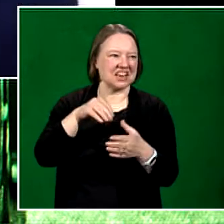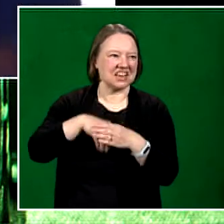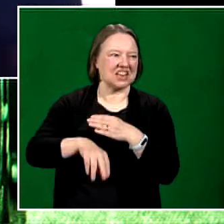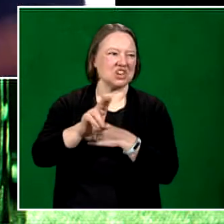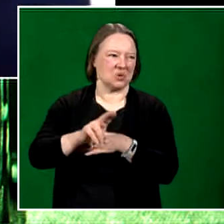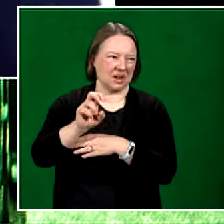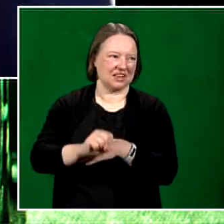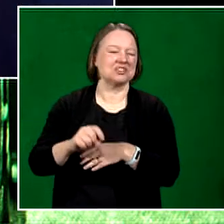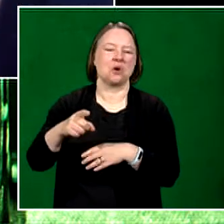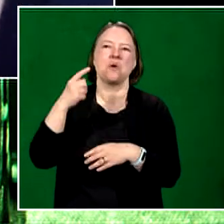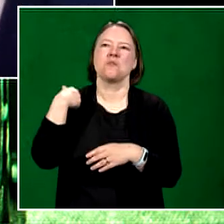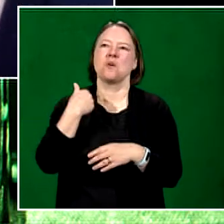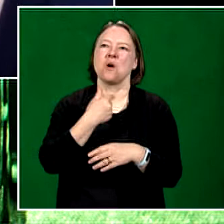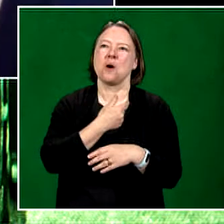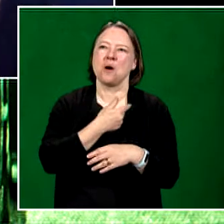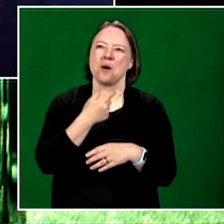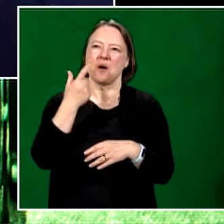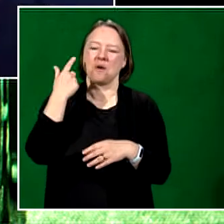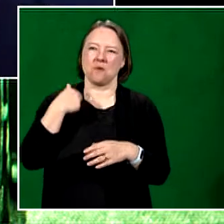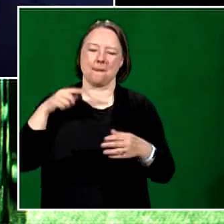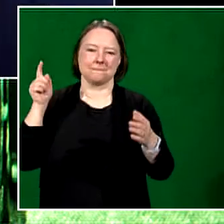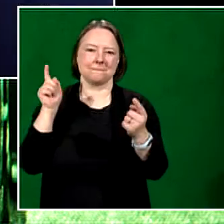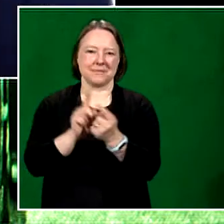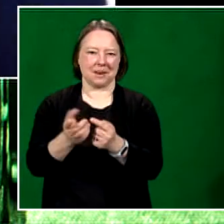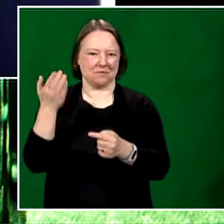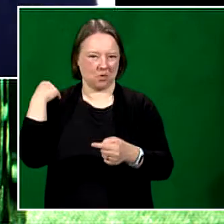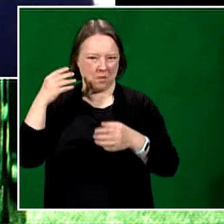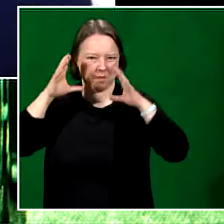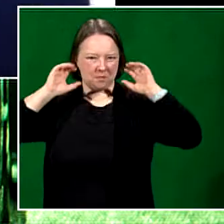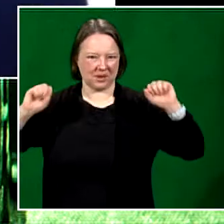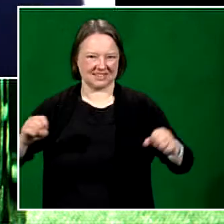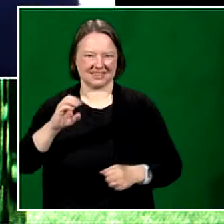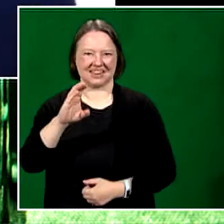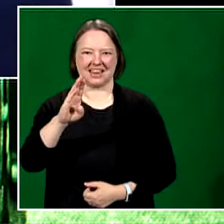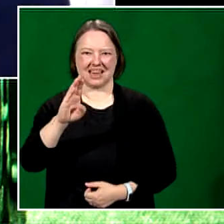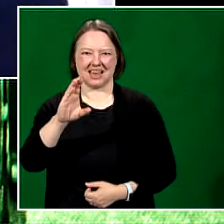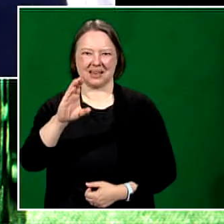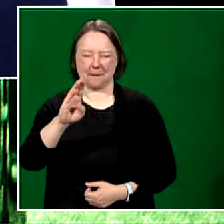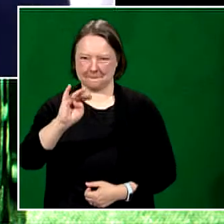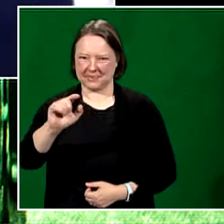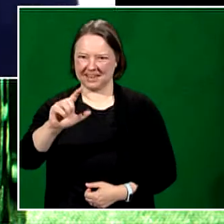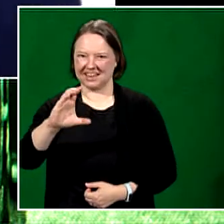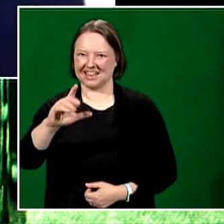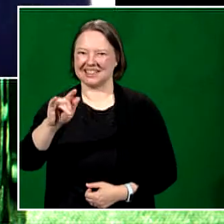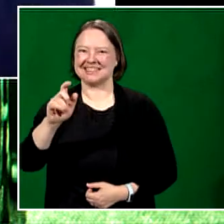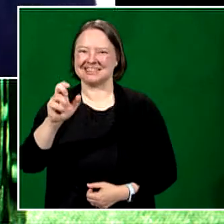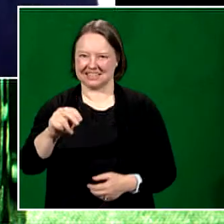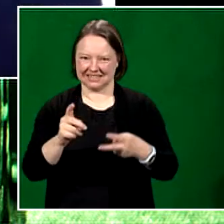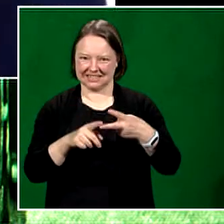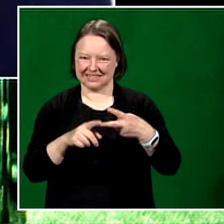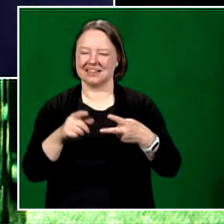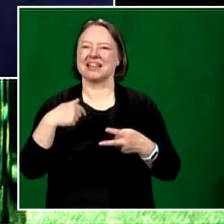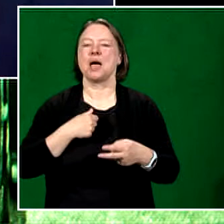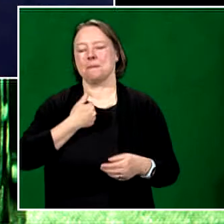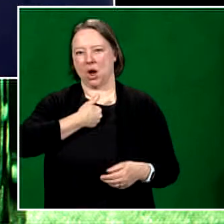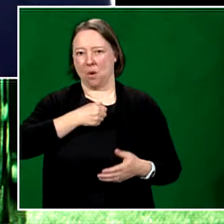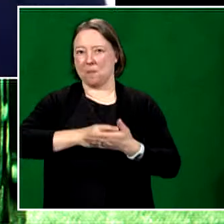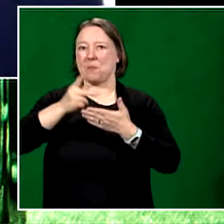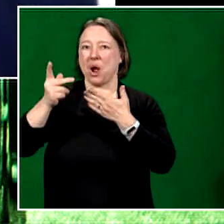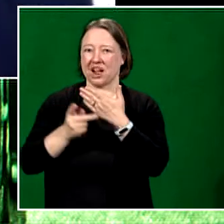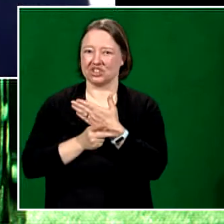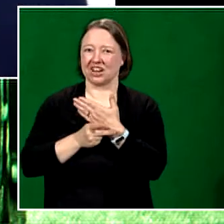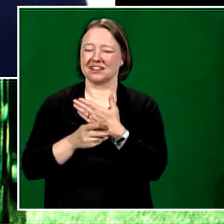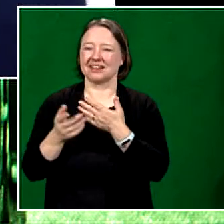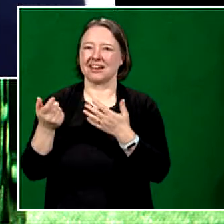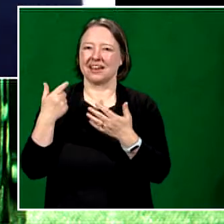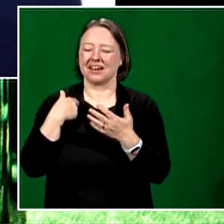for my meeting with the former president, Bill Clinton, was through my own project that was intending